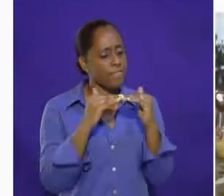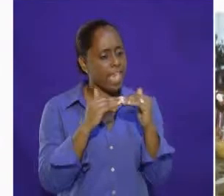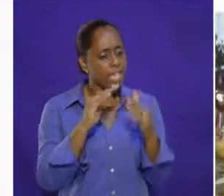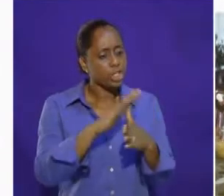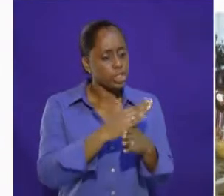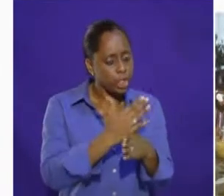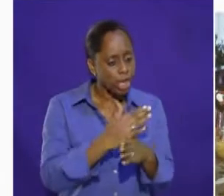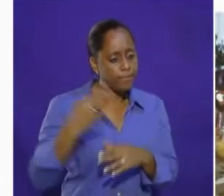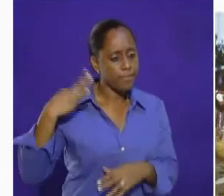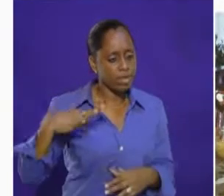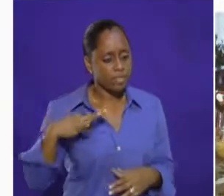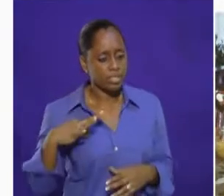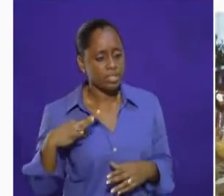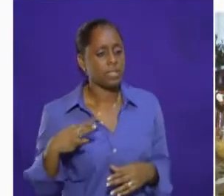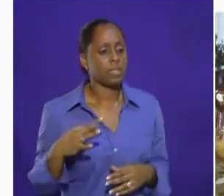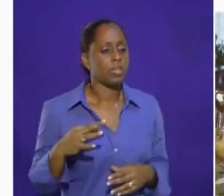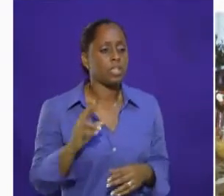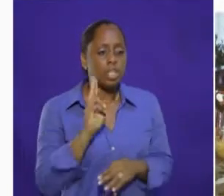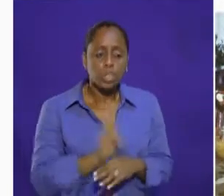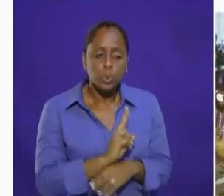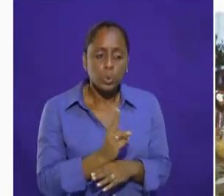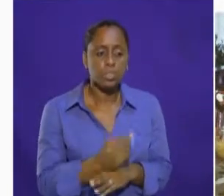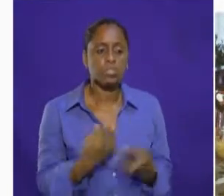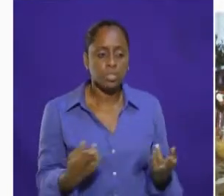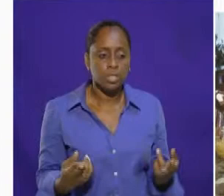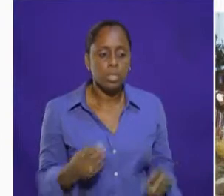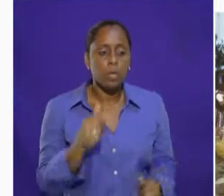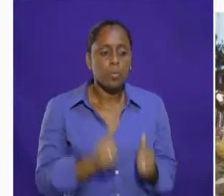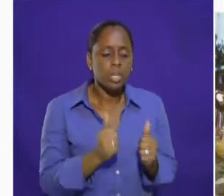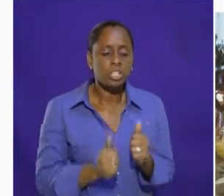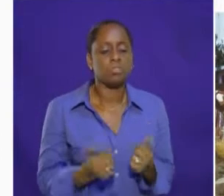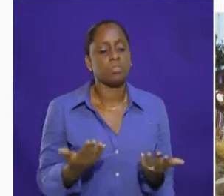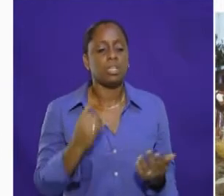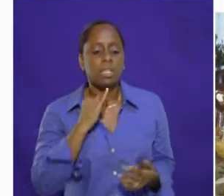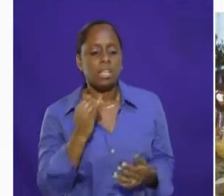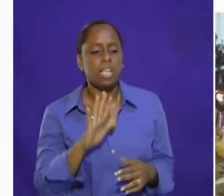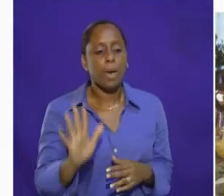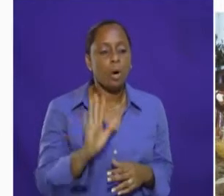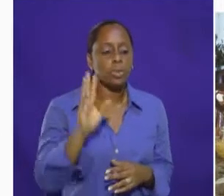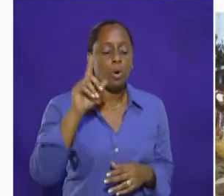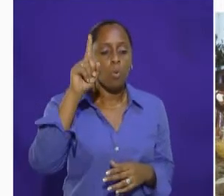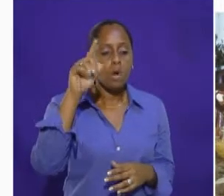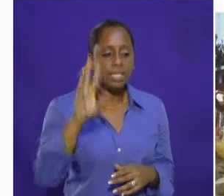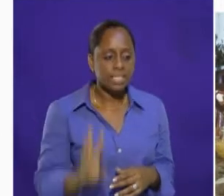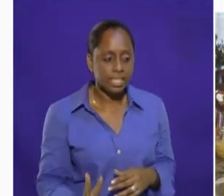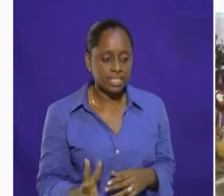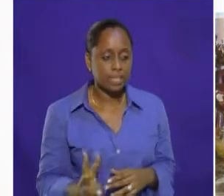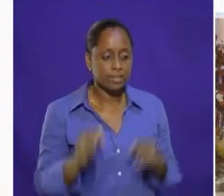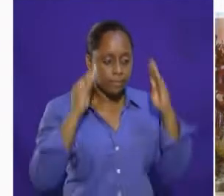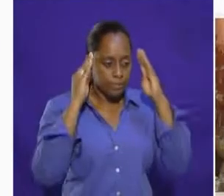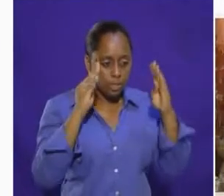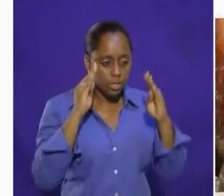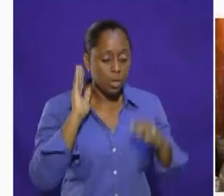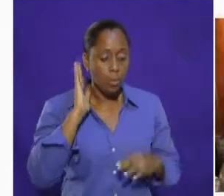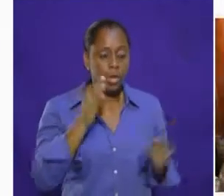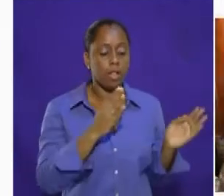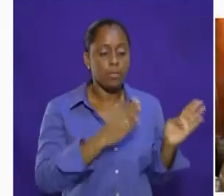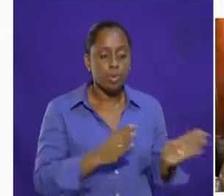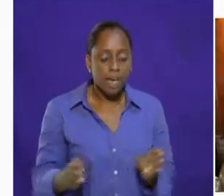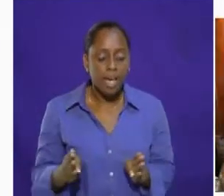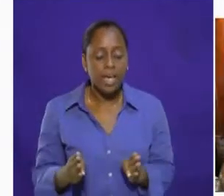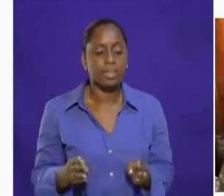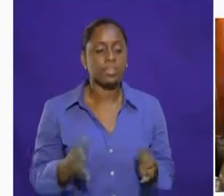and equitable sharing of the benefits arising out of the utilization of genetic resources, which makes up the